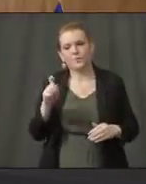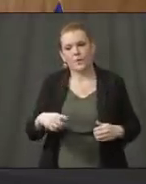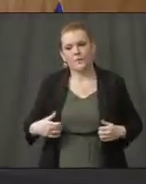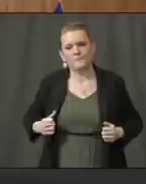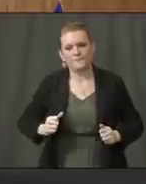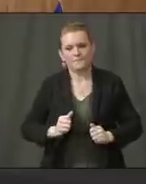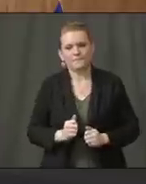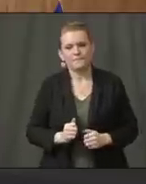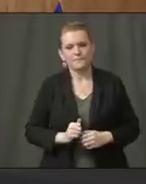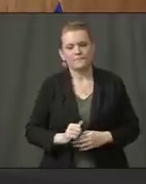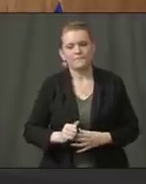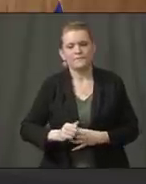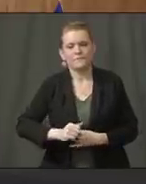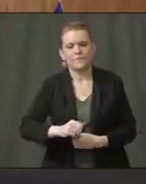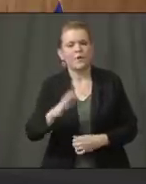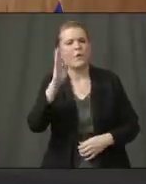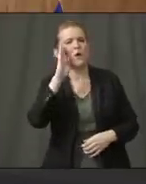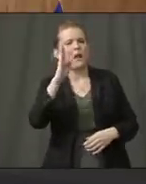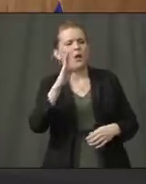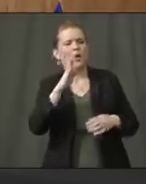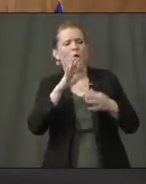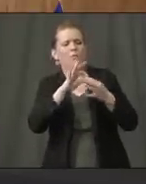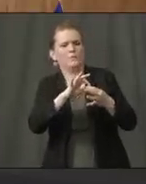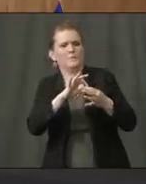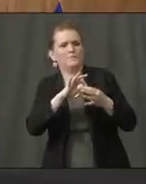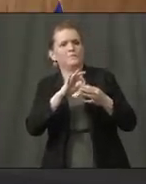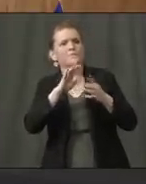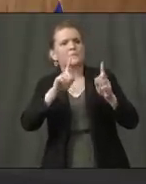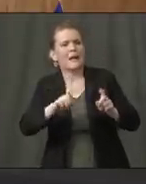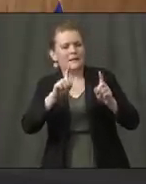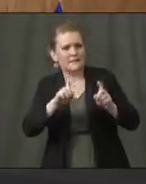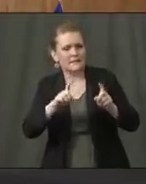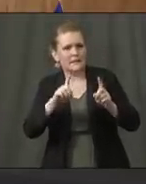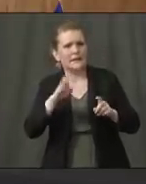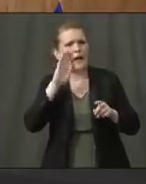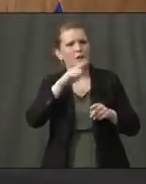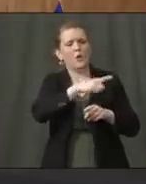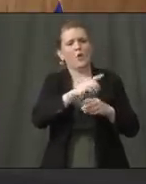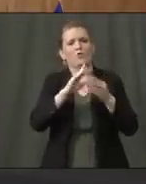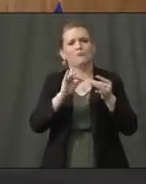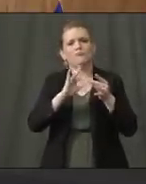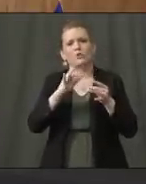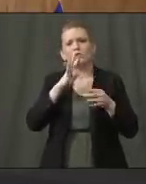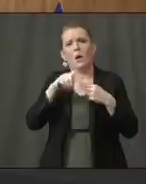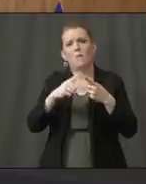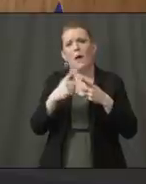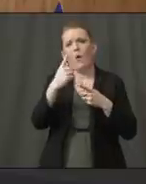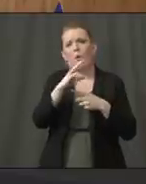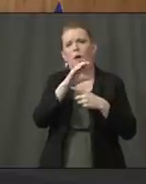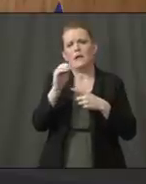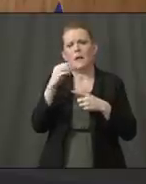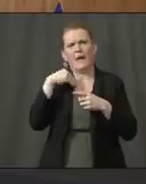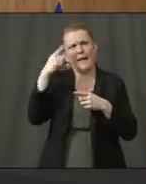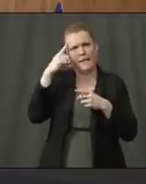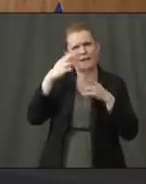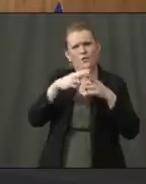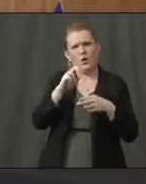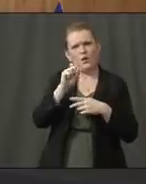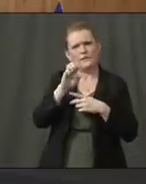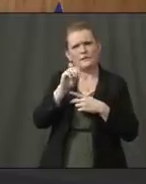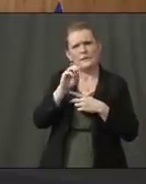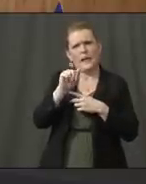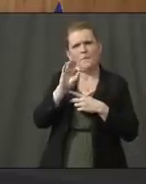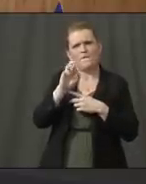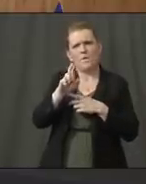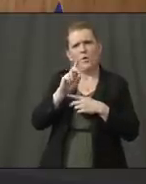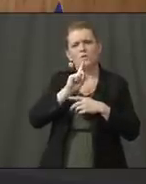Governor, hello. Also on the testing issue, you had mentioned a company in Stamford called Semaphore, I believe, and they were going to